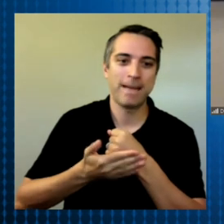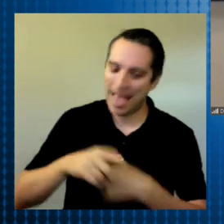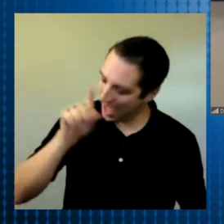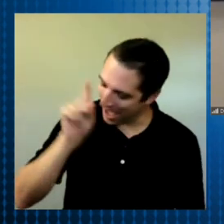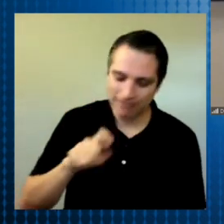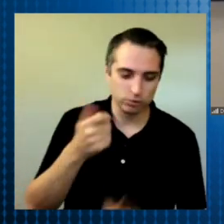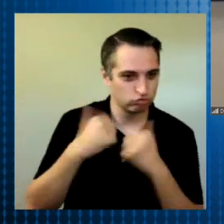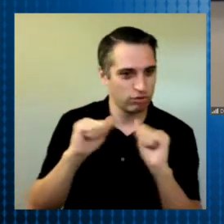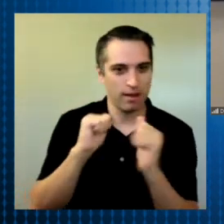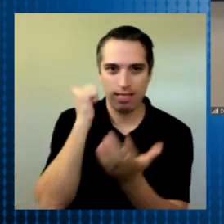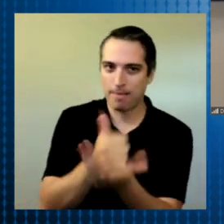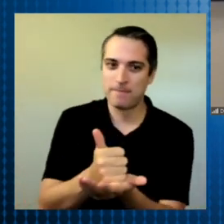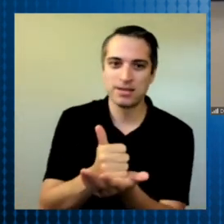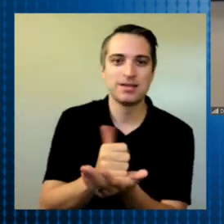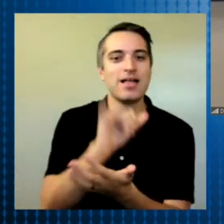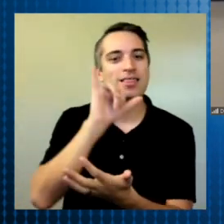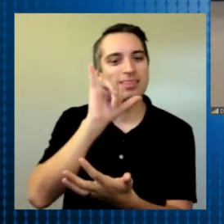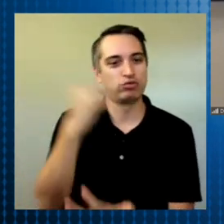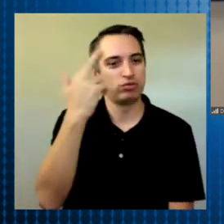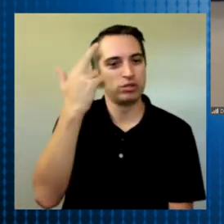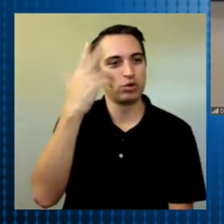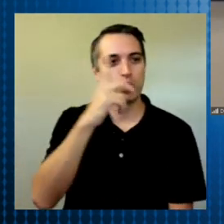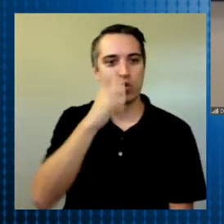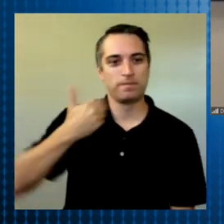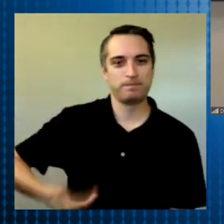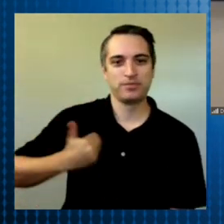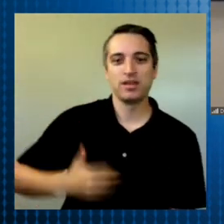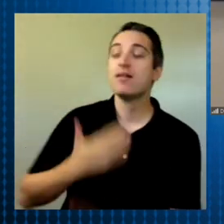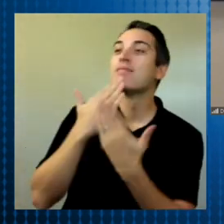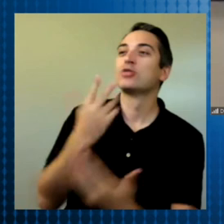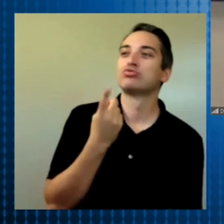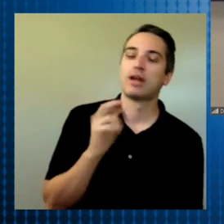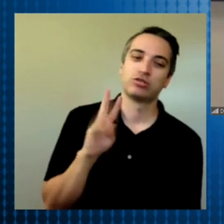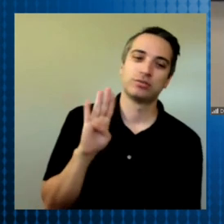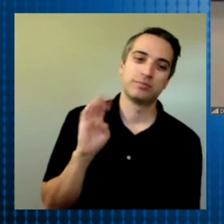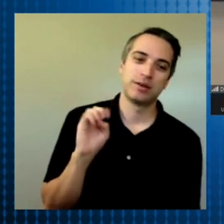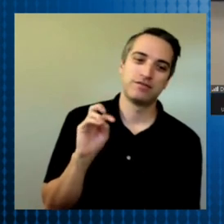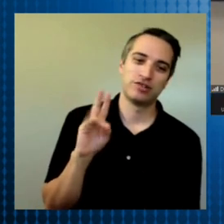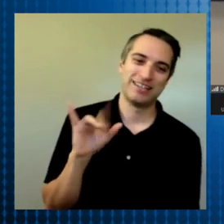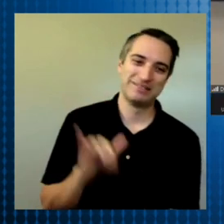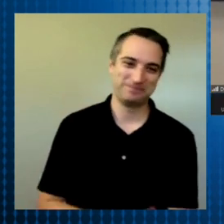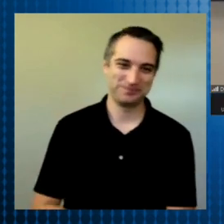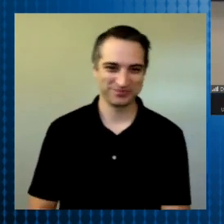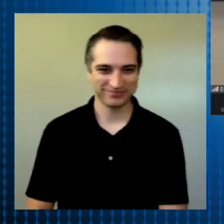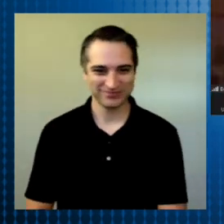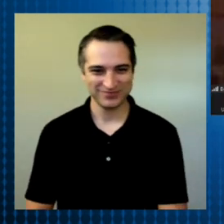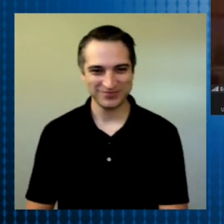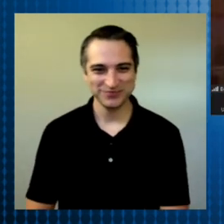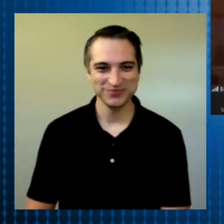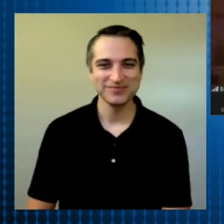because that's what made me who I am today. Thank you, Dr. Beverly. Thank you. Thank